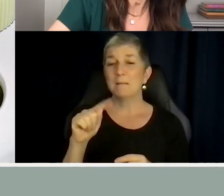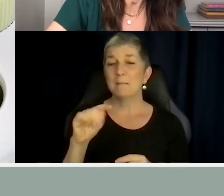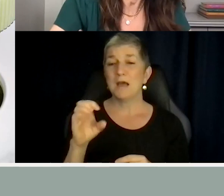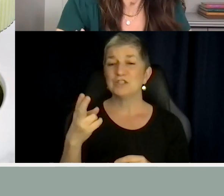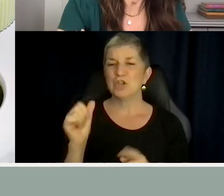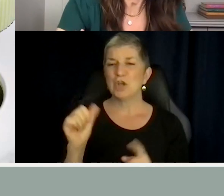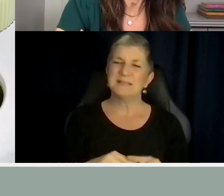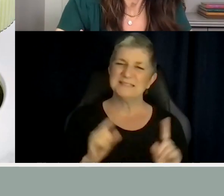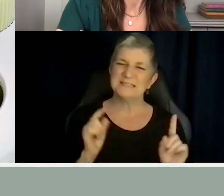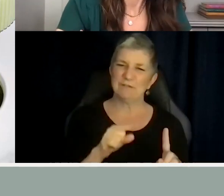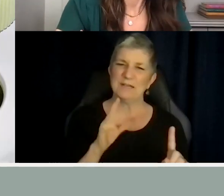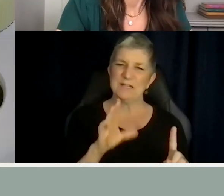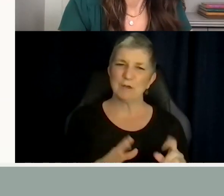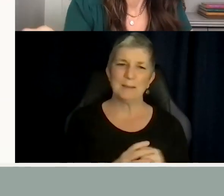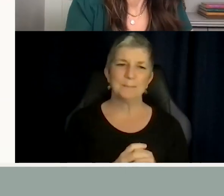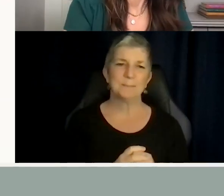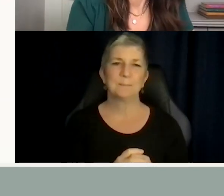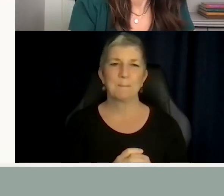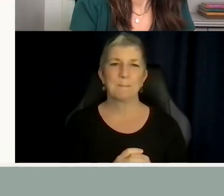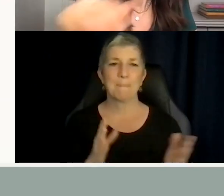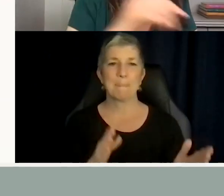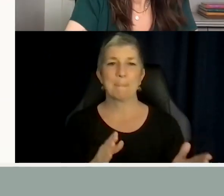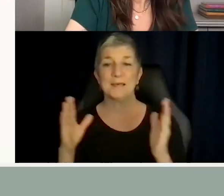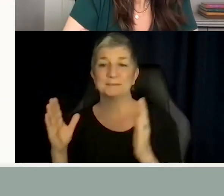different. It's great.